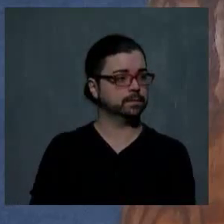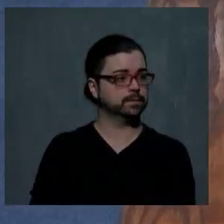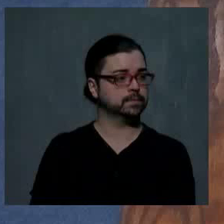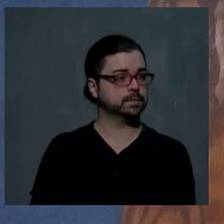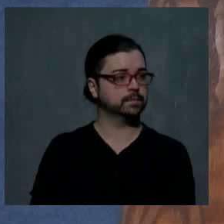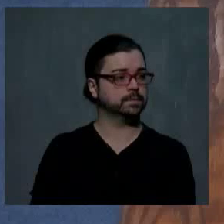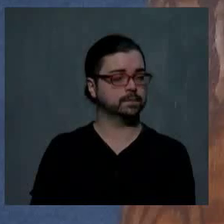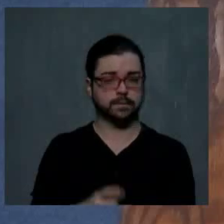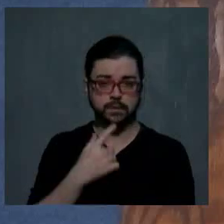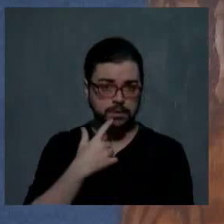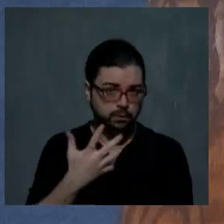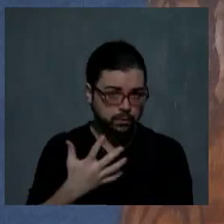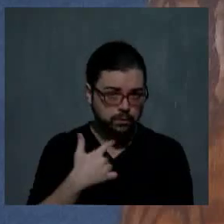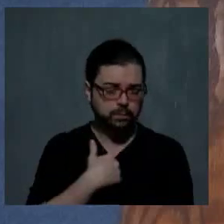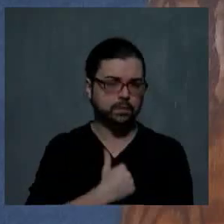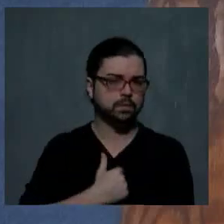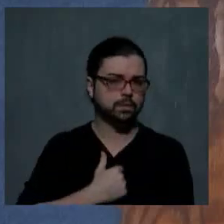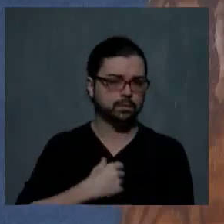Oh, okay.